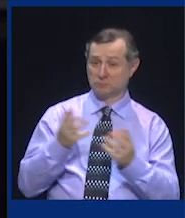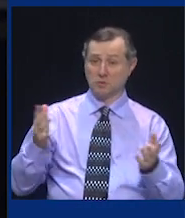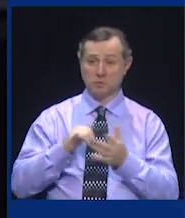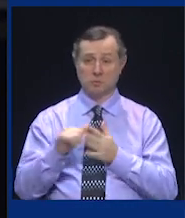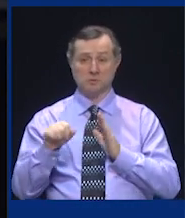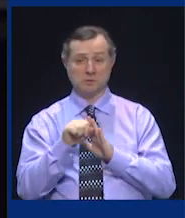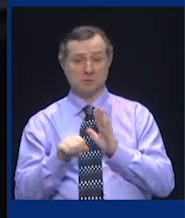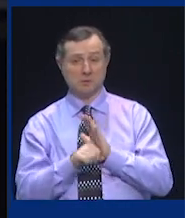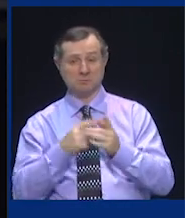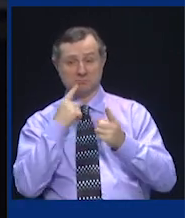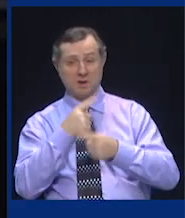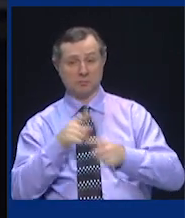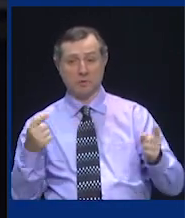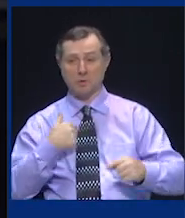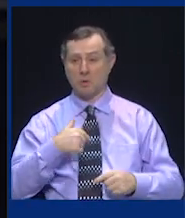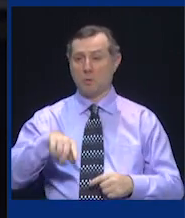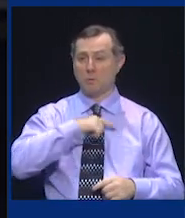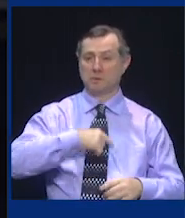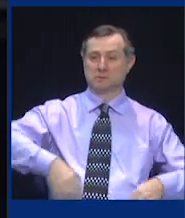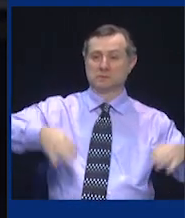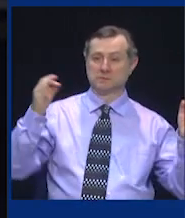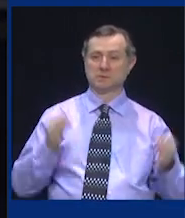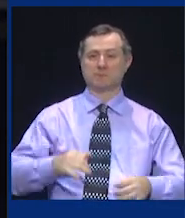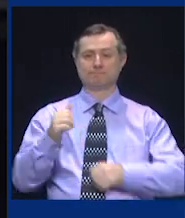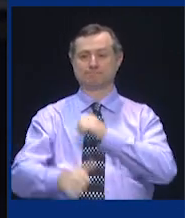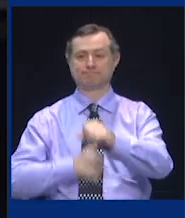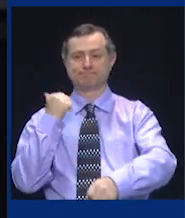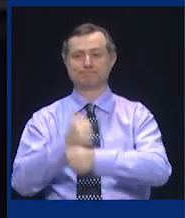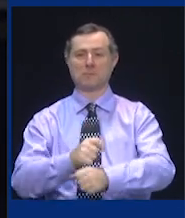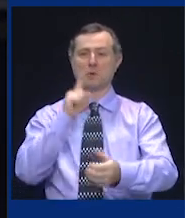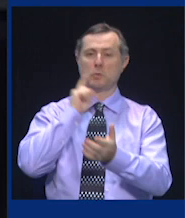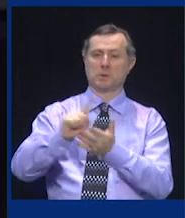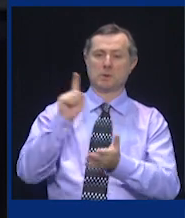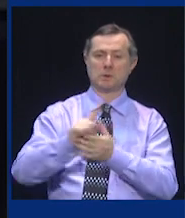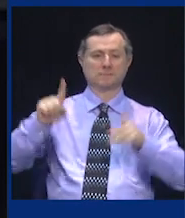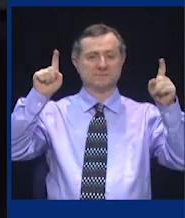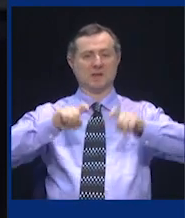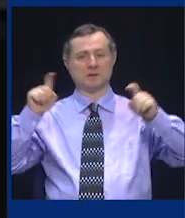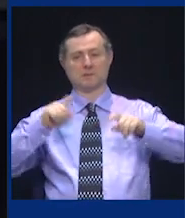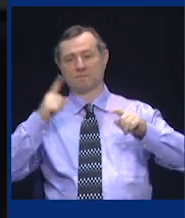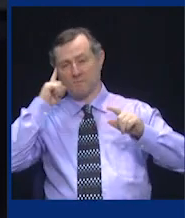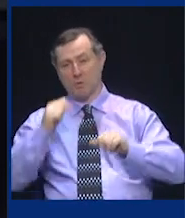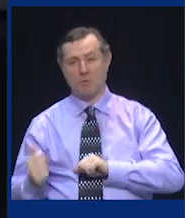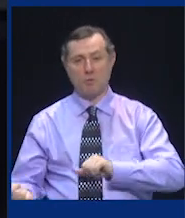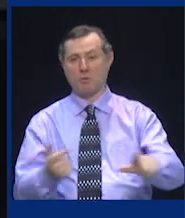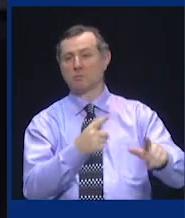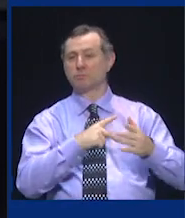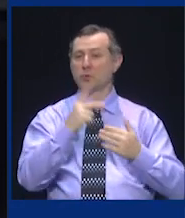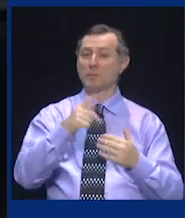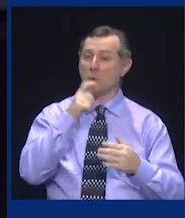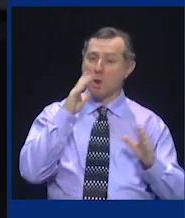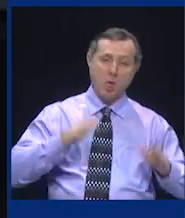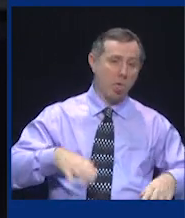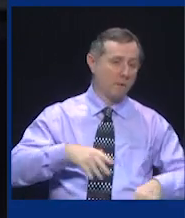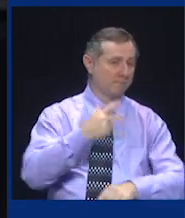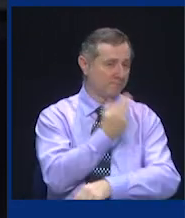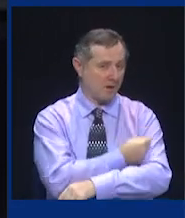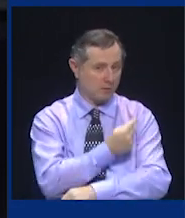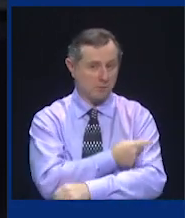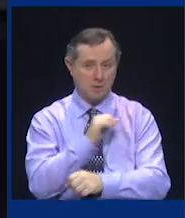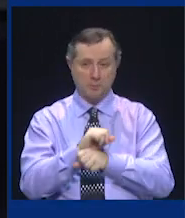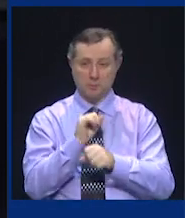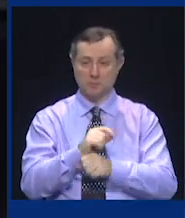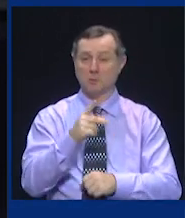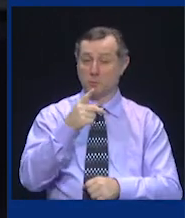we have made the decision to establish a weekly testing program for all unvaccinated Port Authority employees